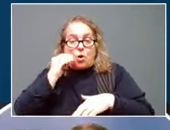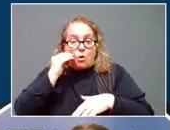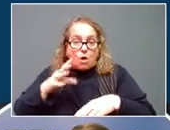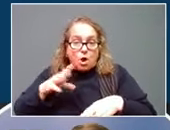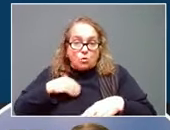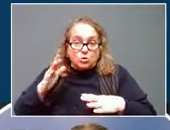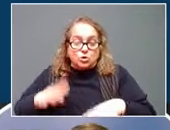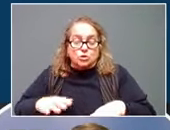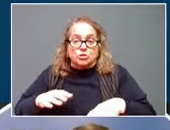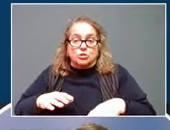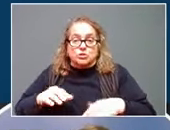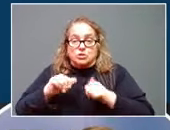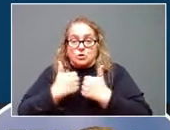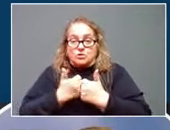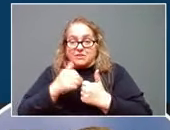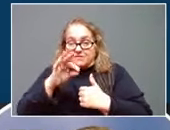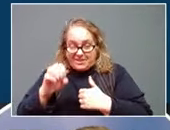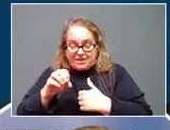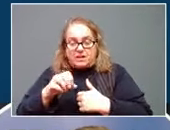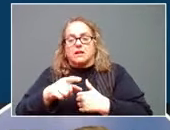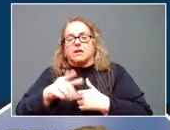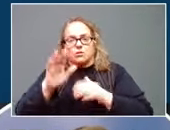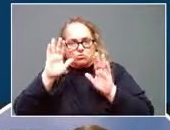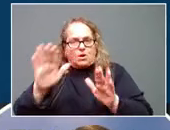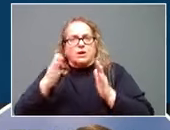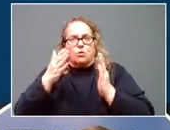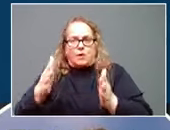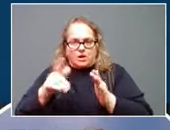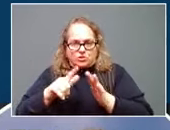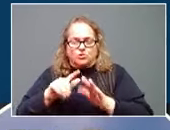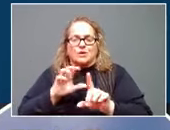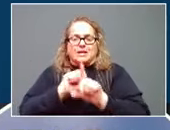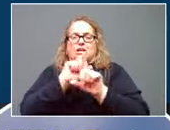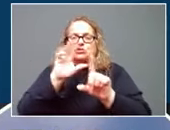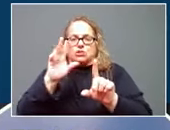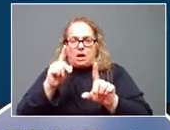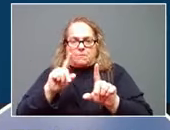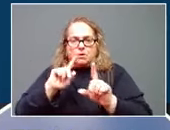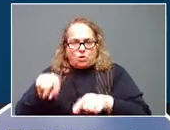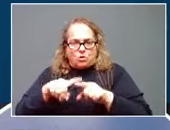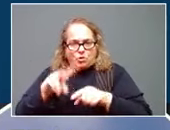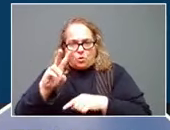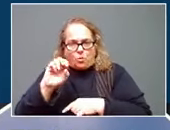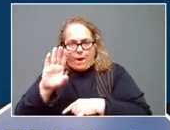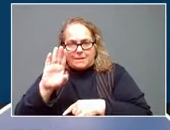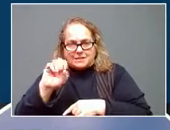costs, this is a great way to catch up. Go to the website and apply.